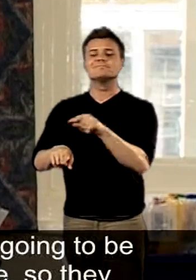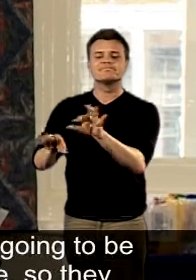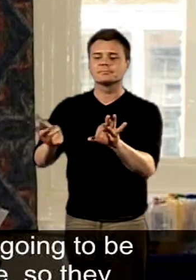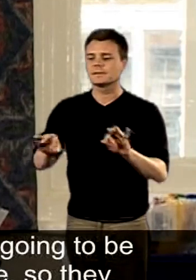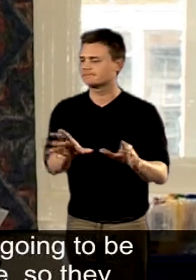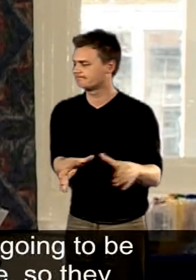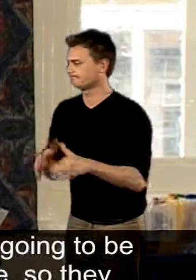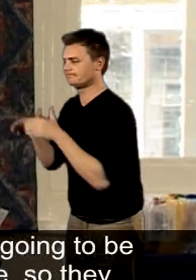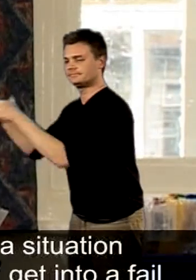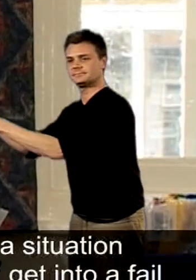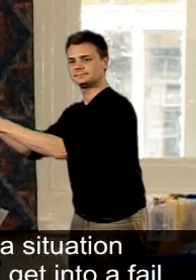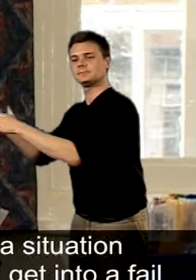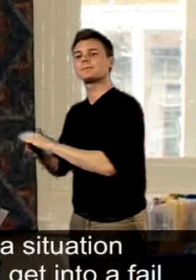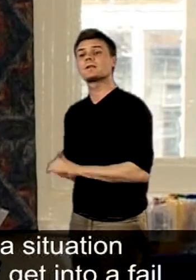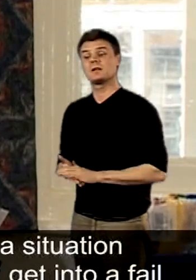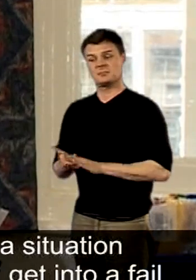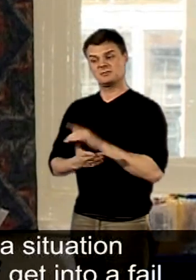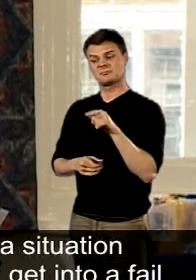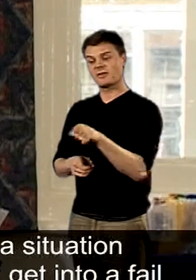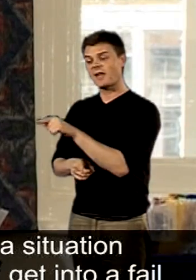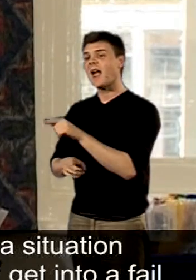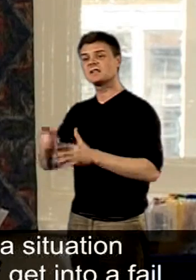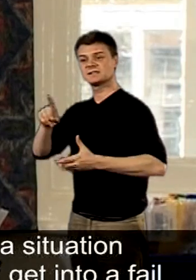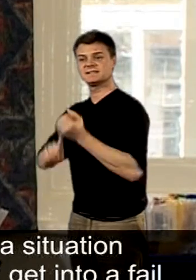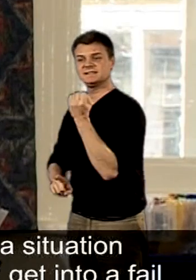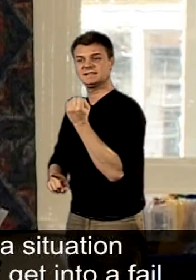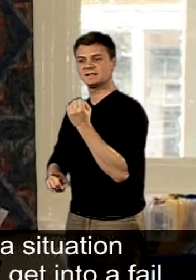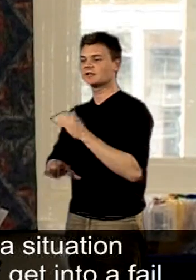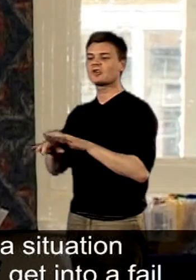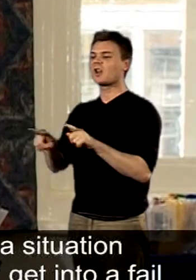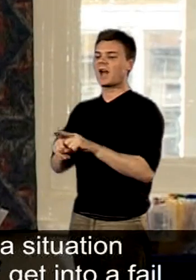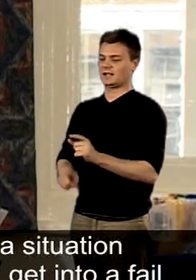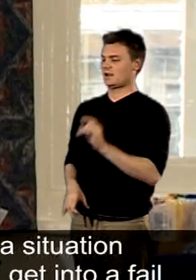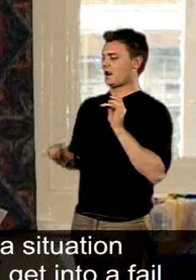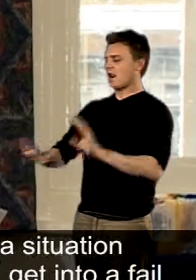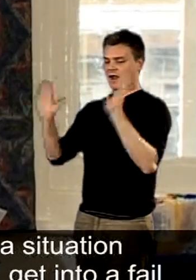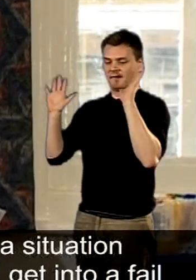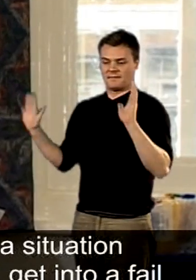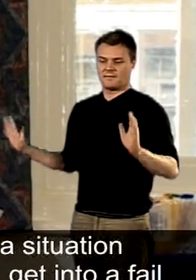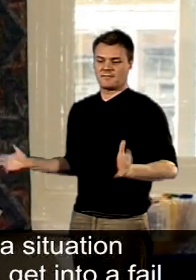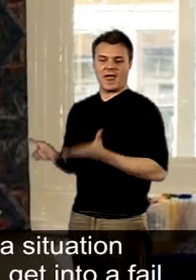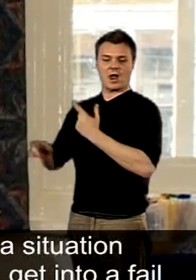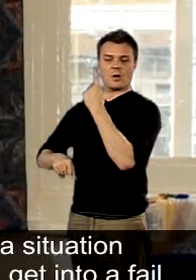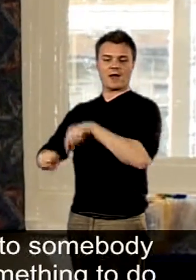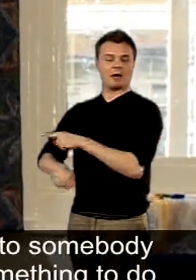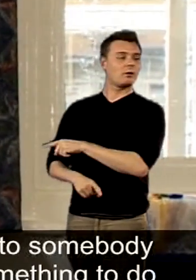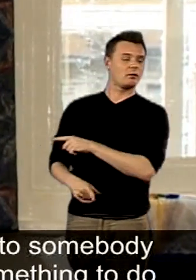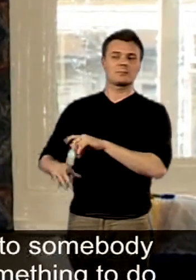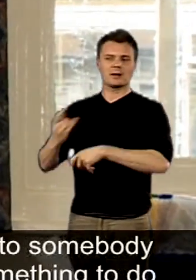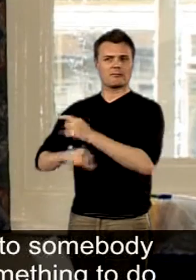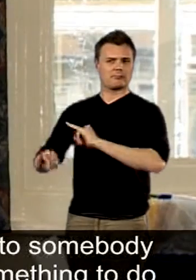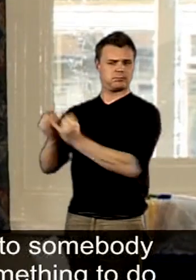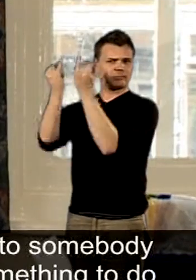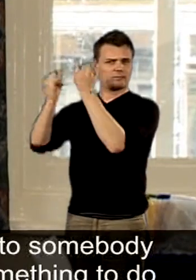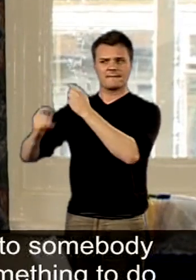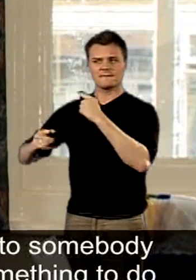situation where that will arise. So they succeed. We're not putting them in a situation that says go away and play for an hour and get into a failed situation that will